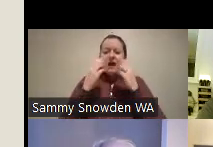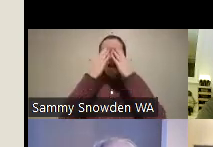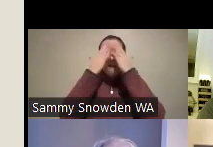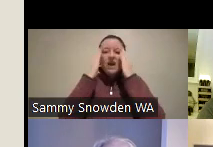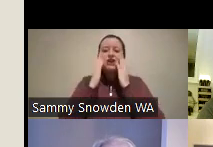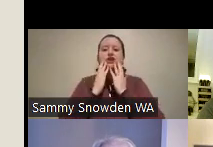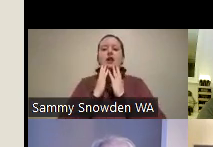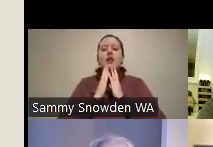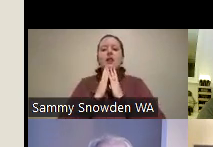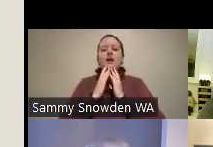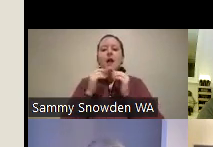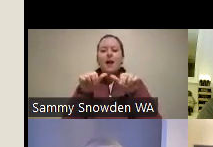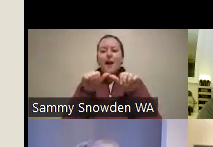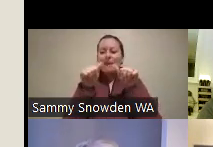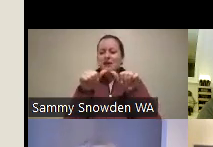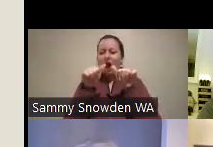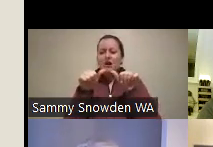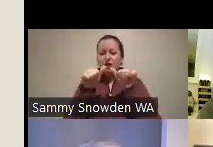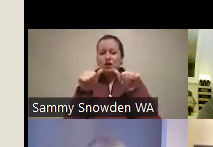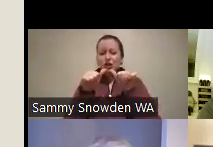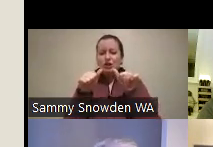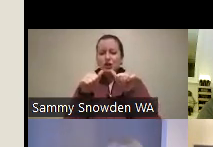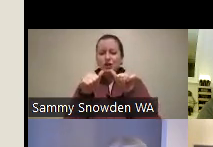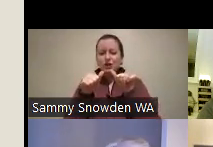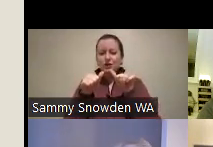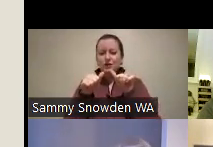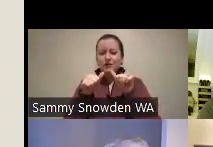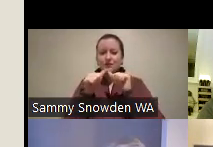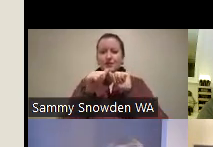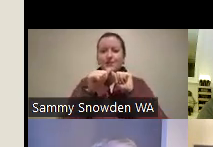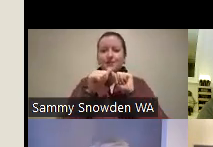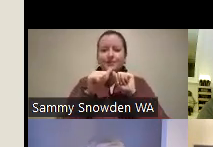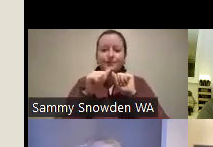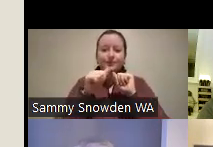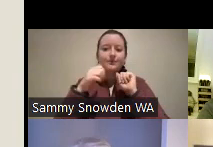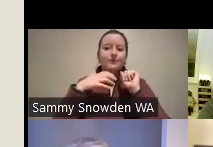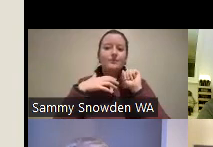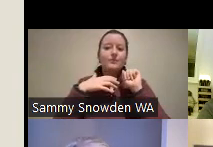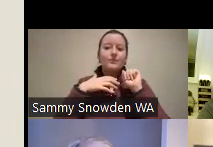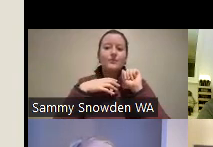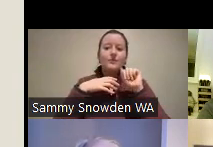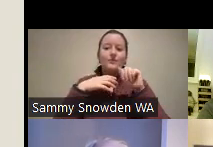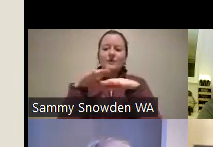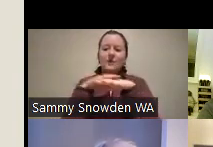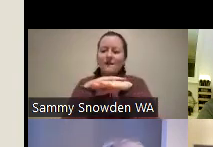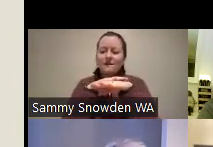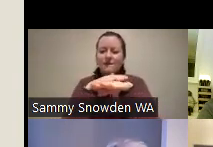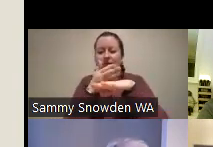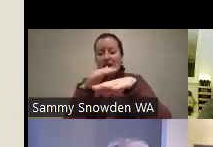routine. You're either going to want to be working on myofascial release, the fascia being just underneath the skin and around the